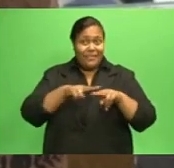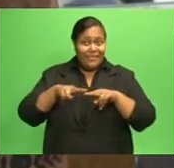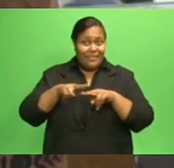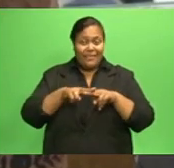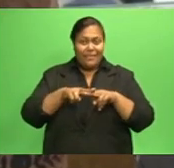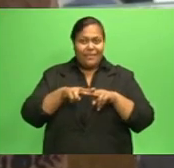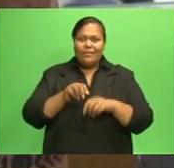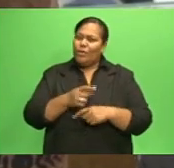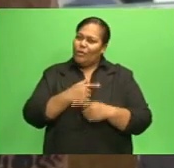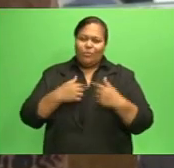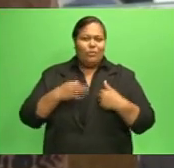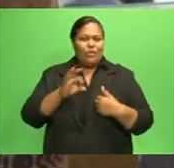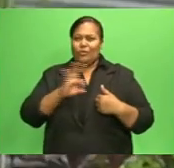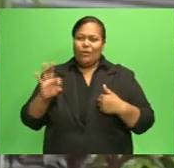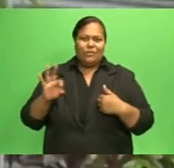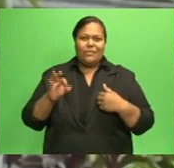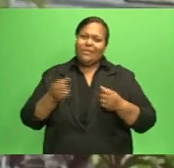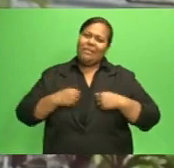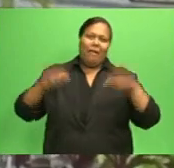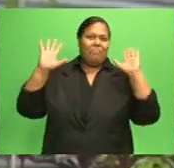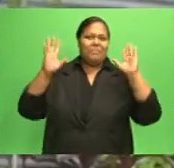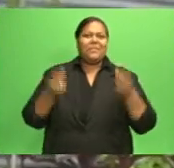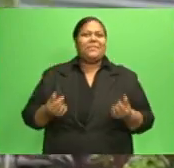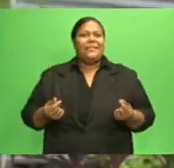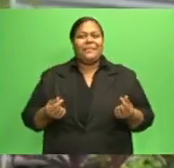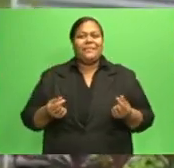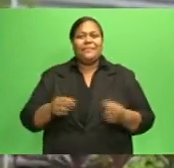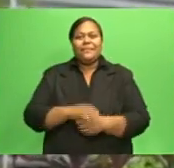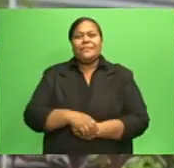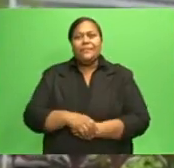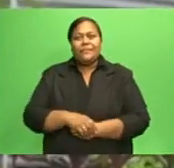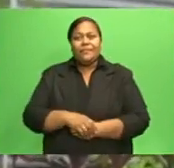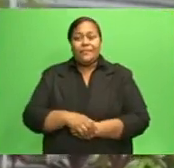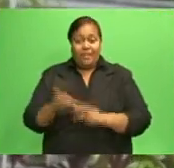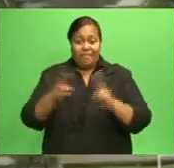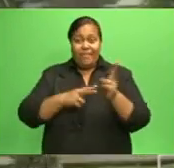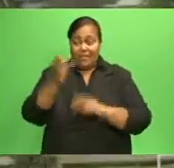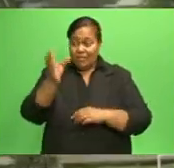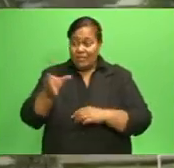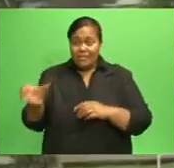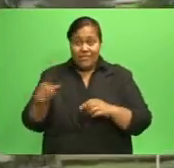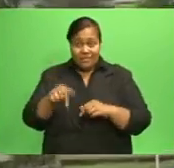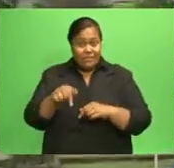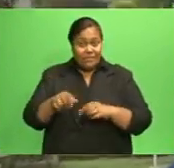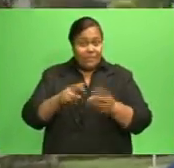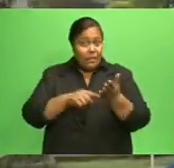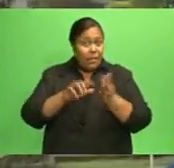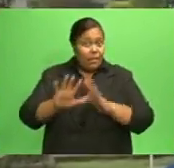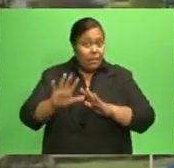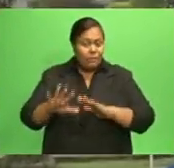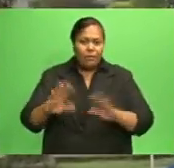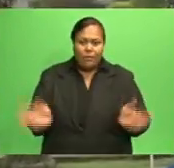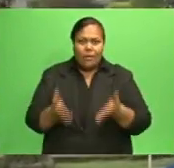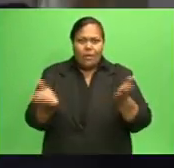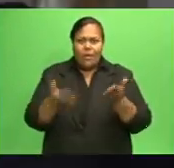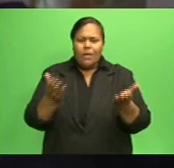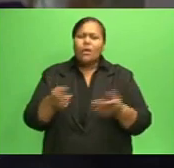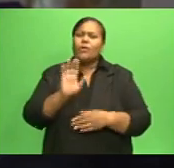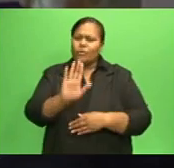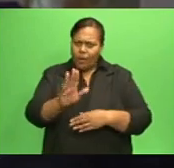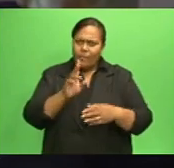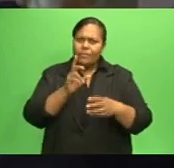not an easily defeated people. Villagers of Ravuni were also urged to play their part in climate action by planting